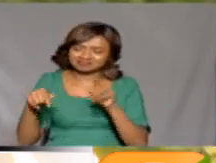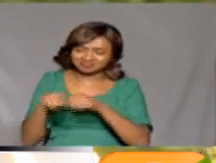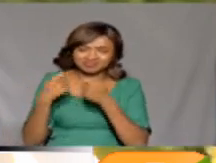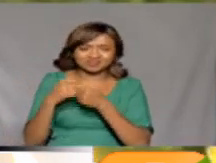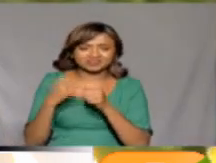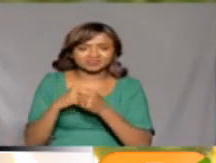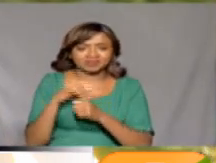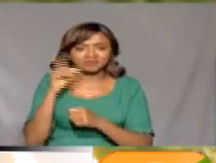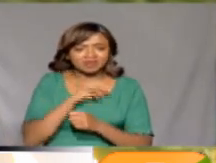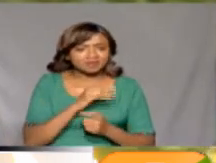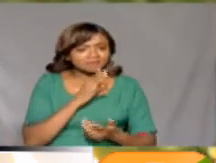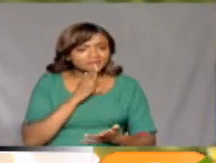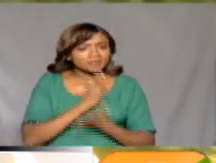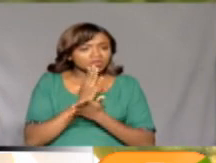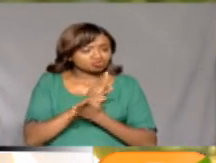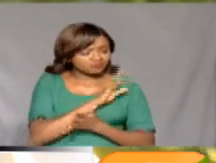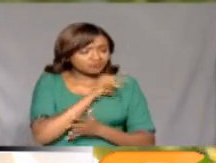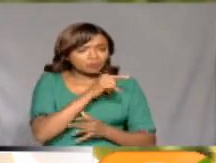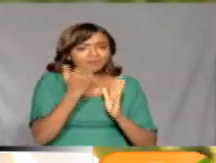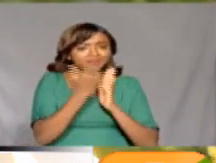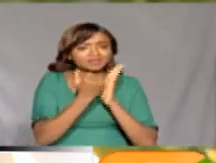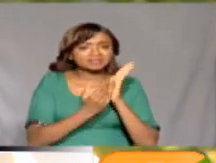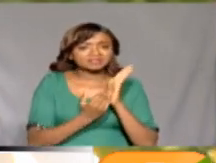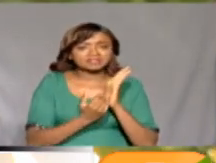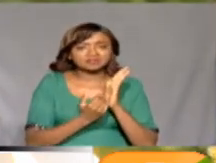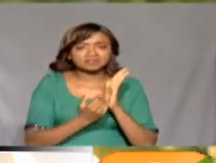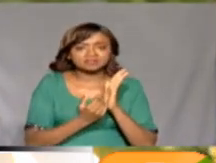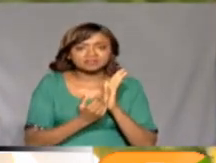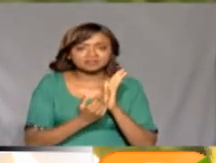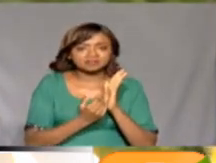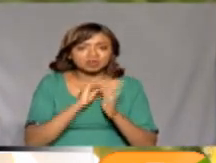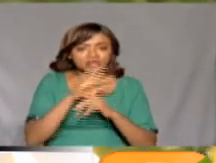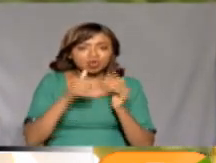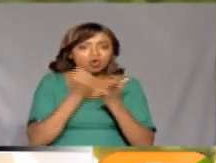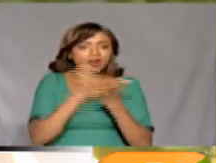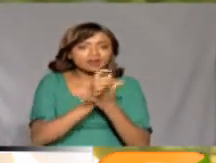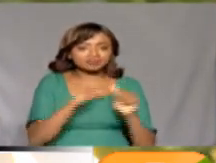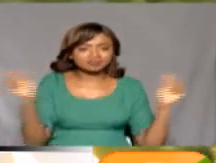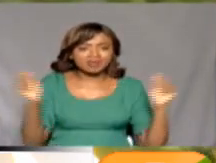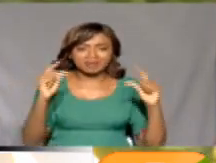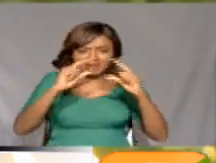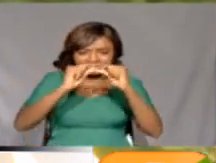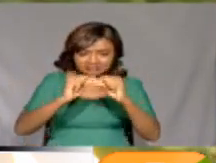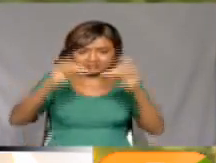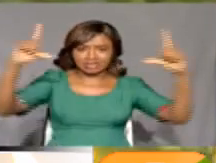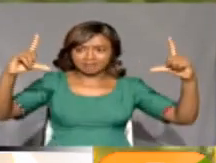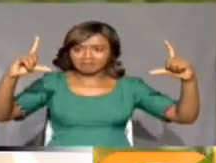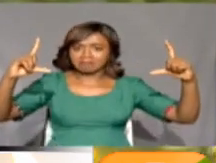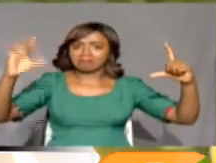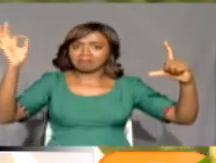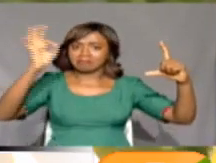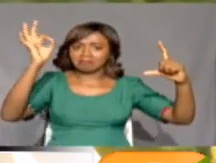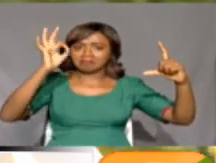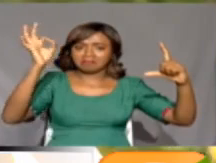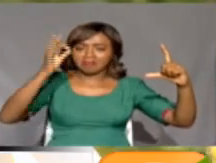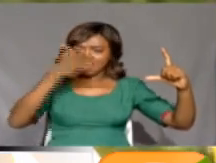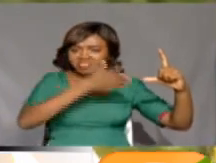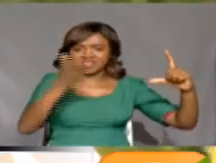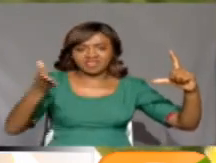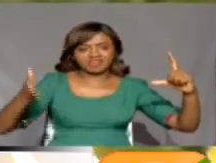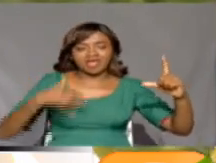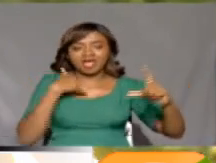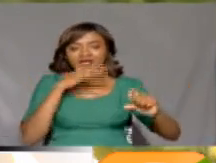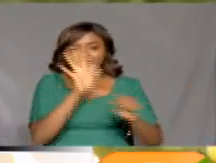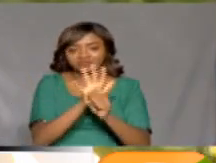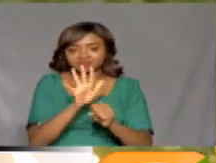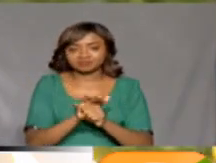statement was carried by all the newspapers in the headline that time. So that is